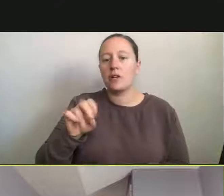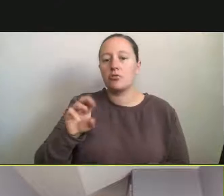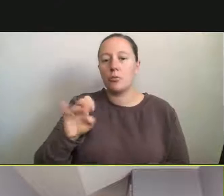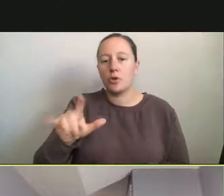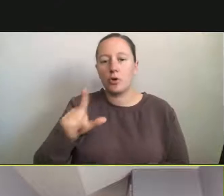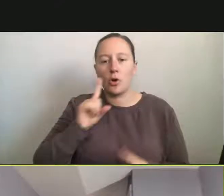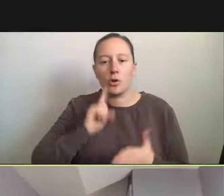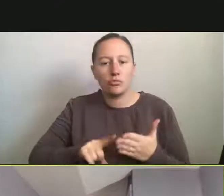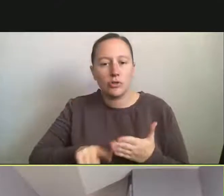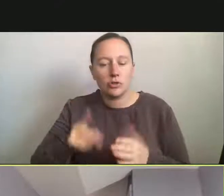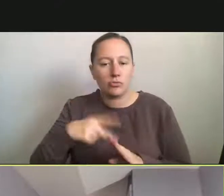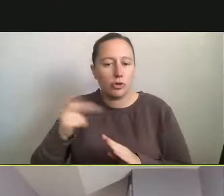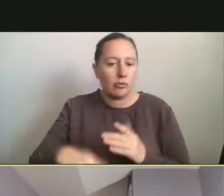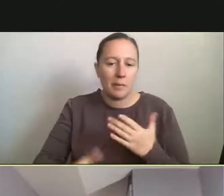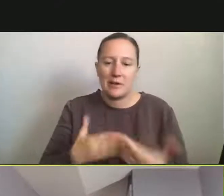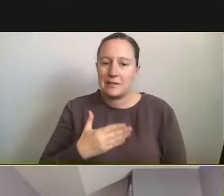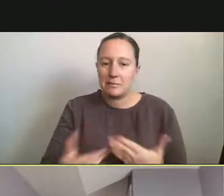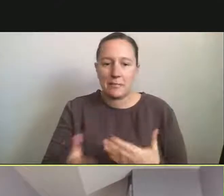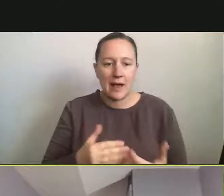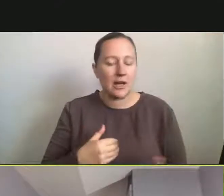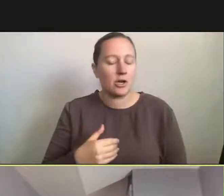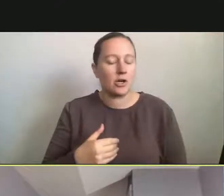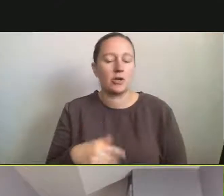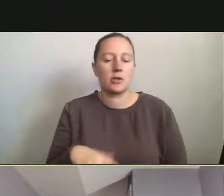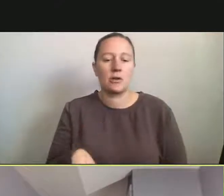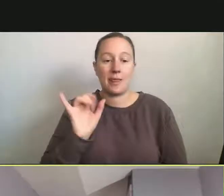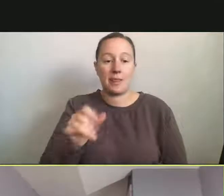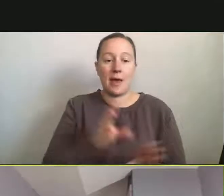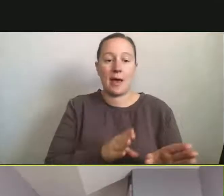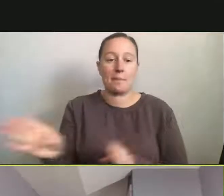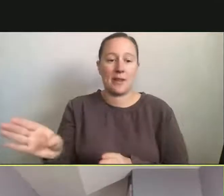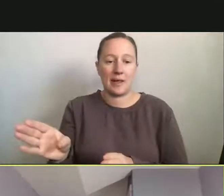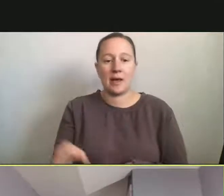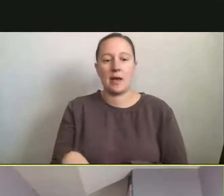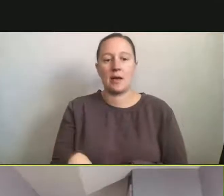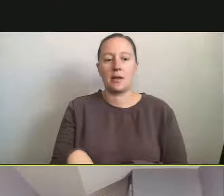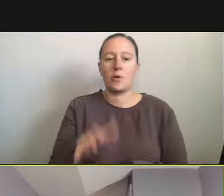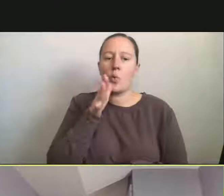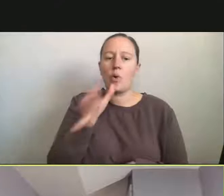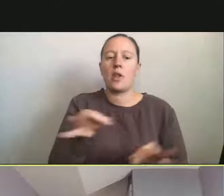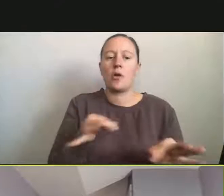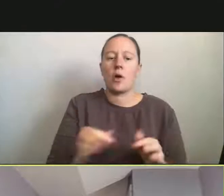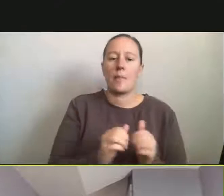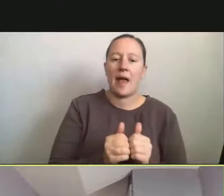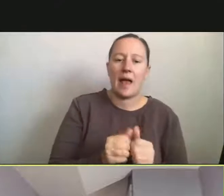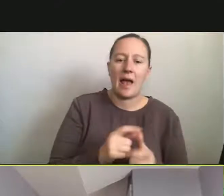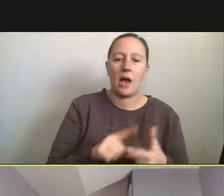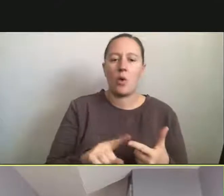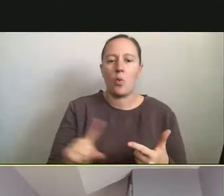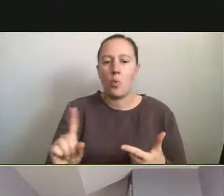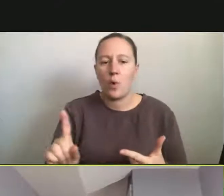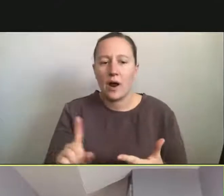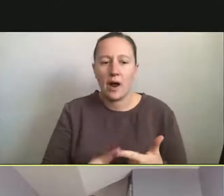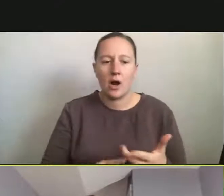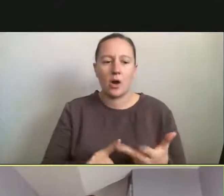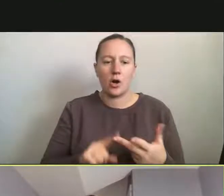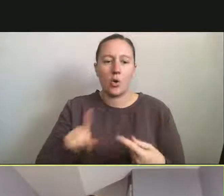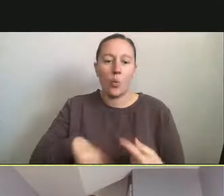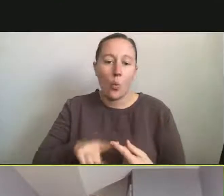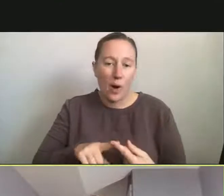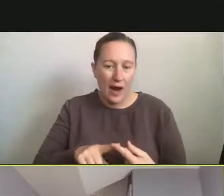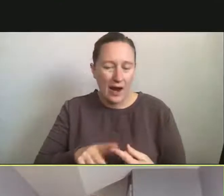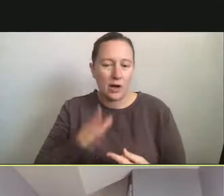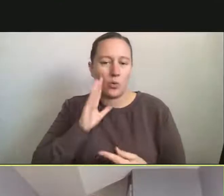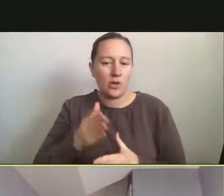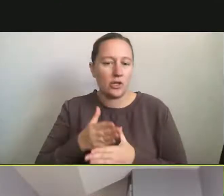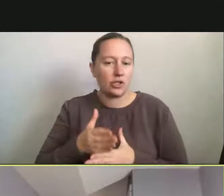program. And this plan will generally describe how, where, and when the data will be shared, as well as some